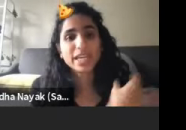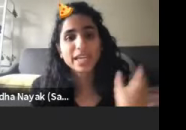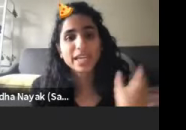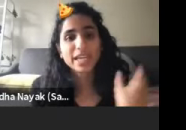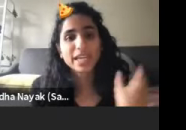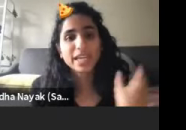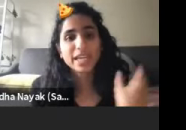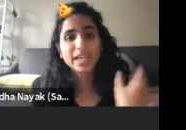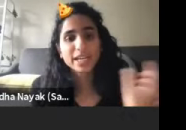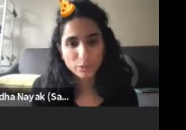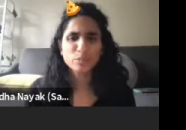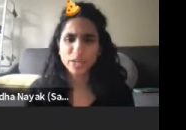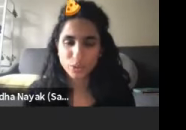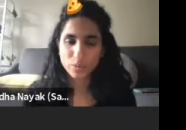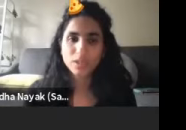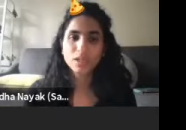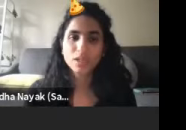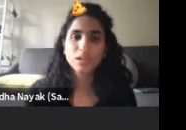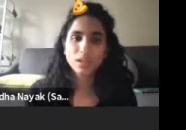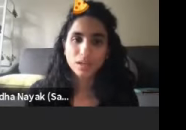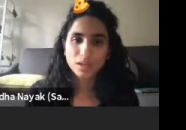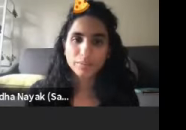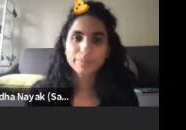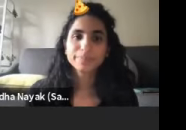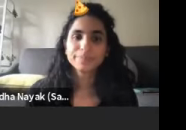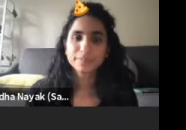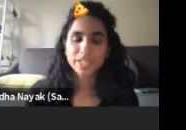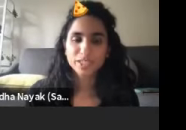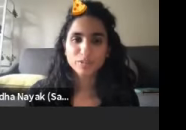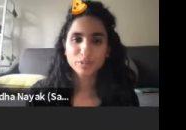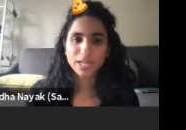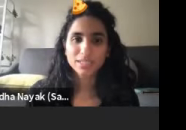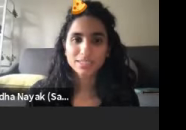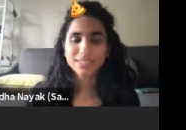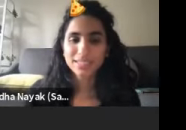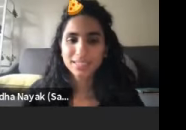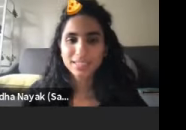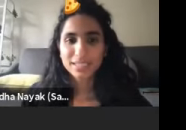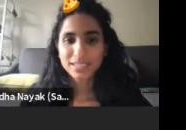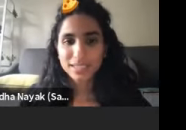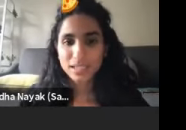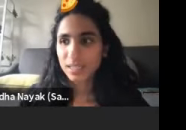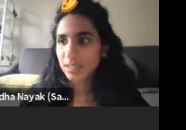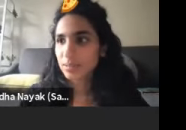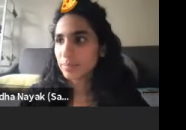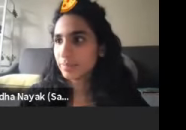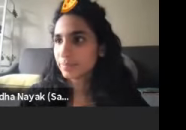develop their own software. It's called Presto, their software.